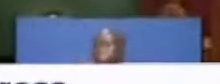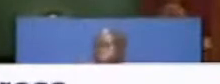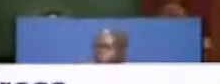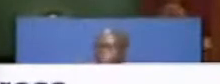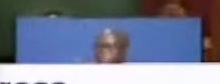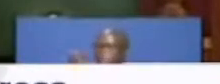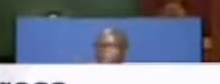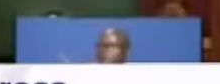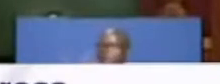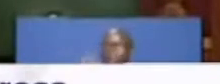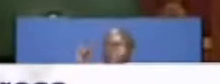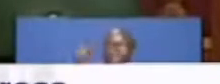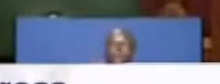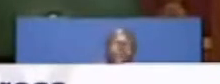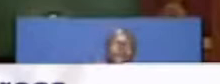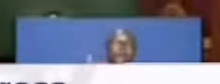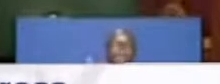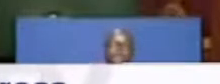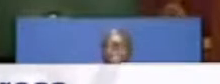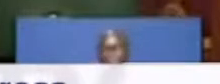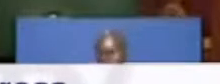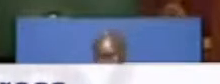Nairobi to Naivasha.